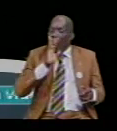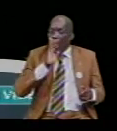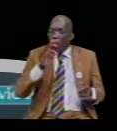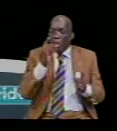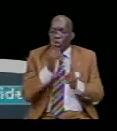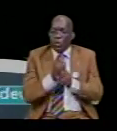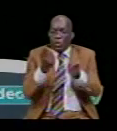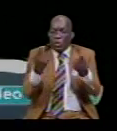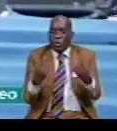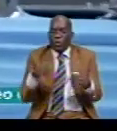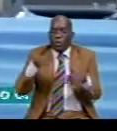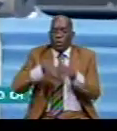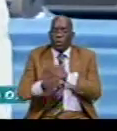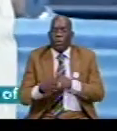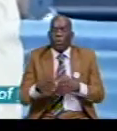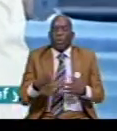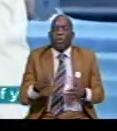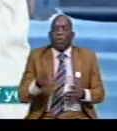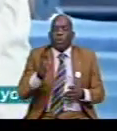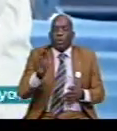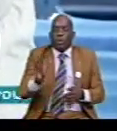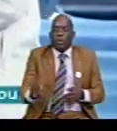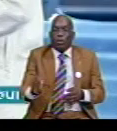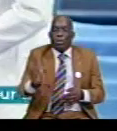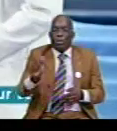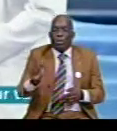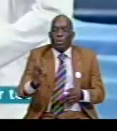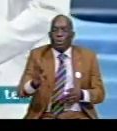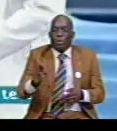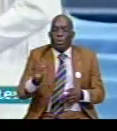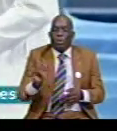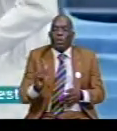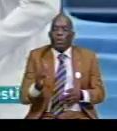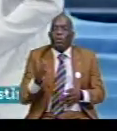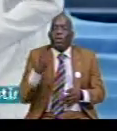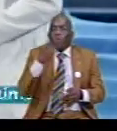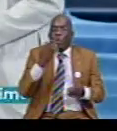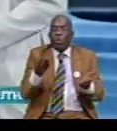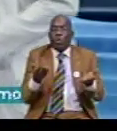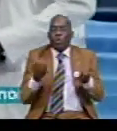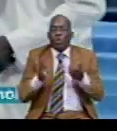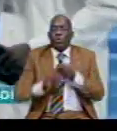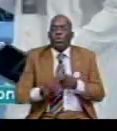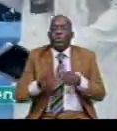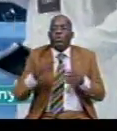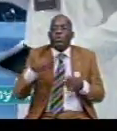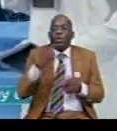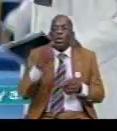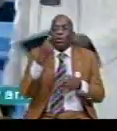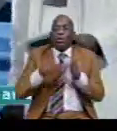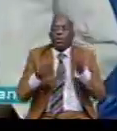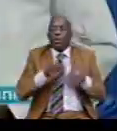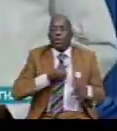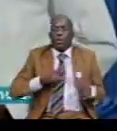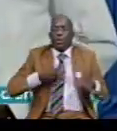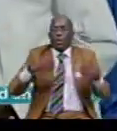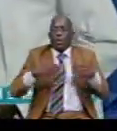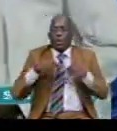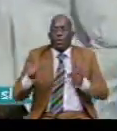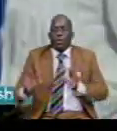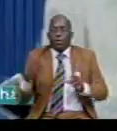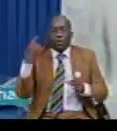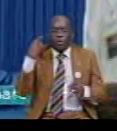I have Mary Ogbona, who is going to tell us what the Lord has done for her. Praise the